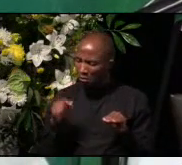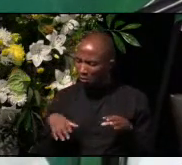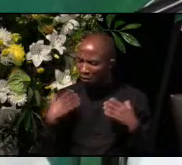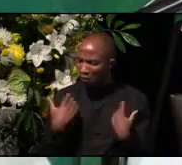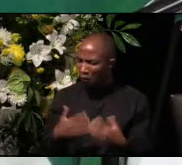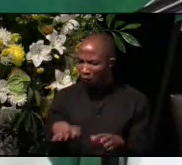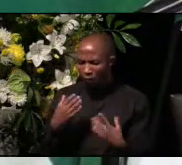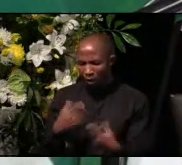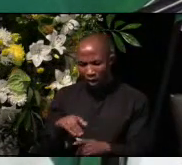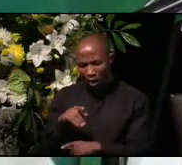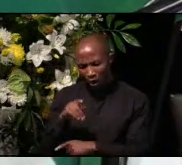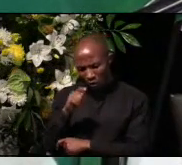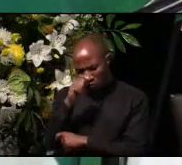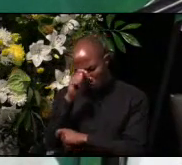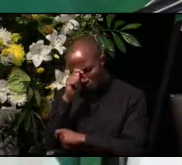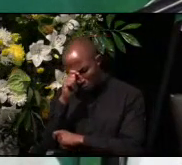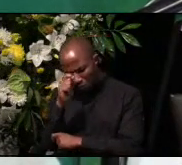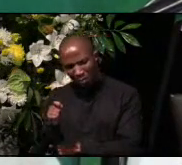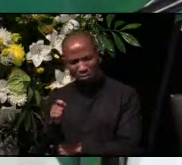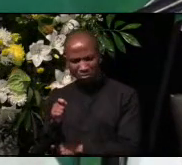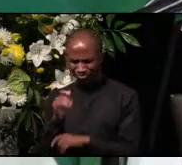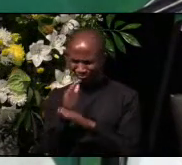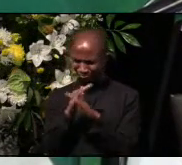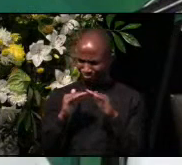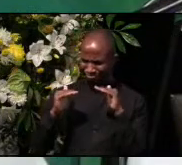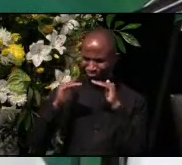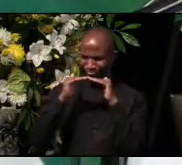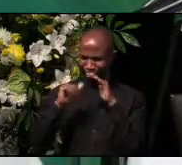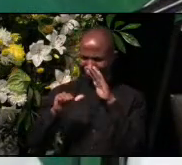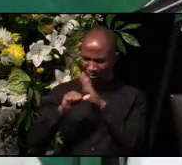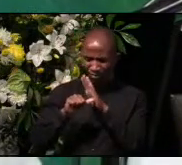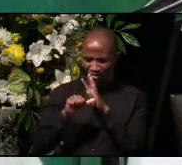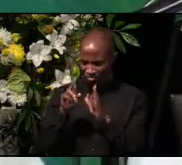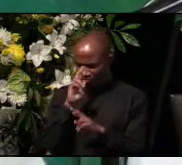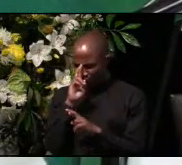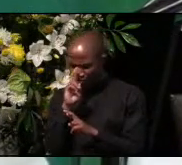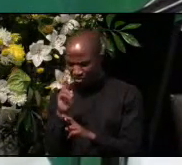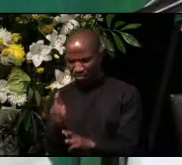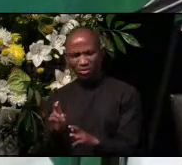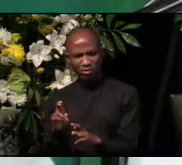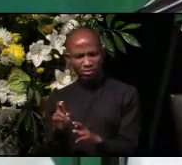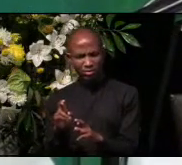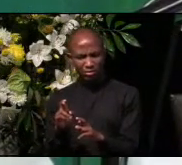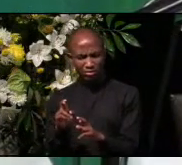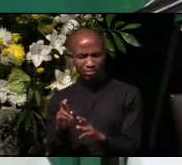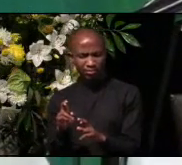deserves the respect he deserves